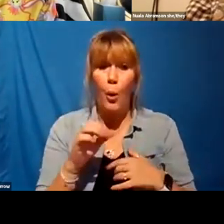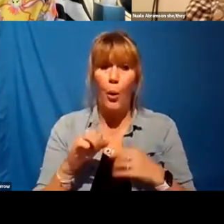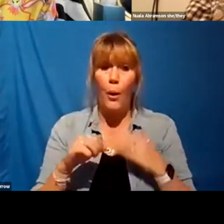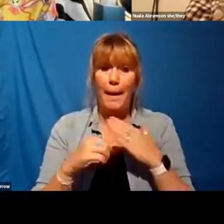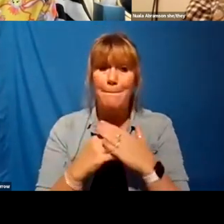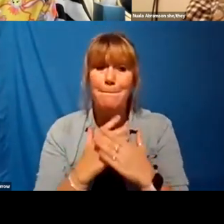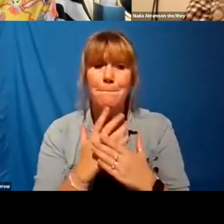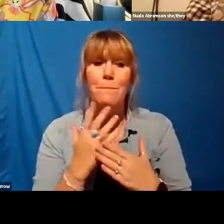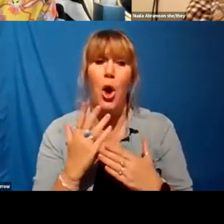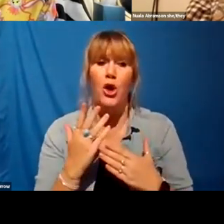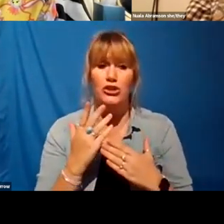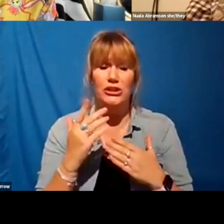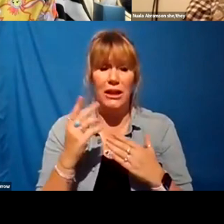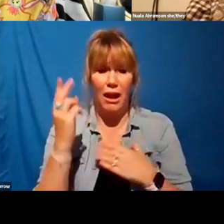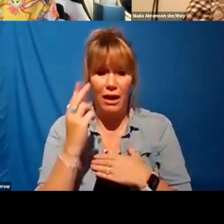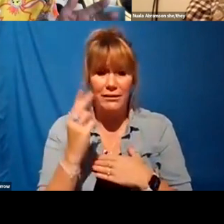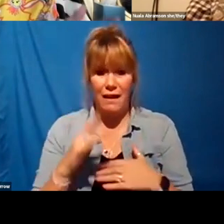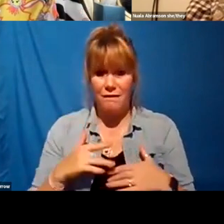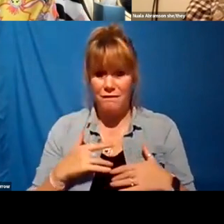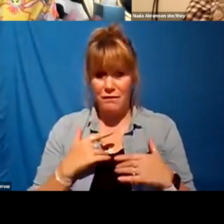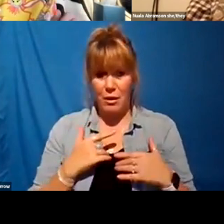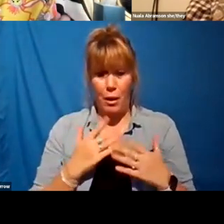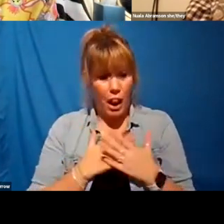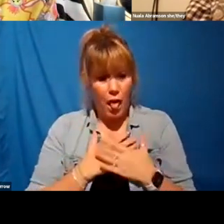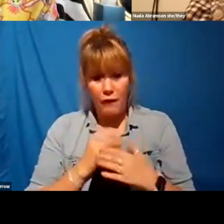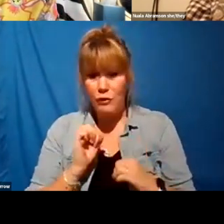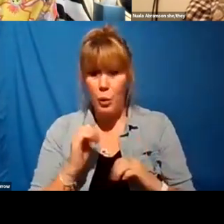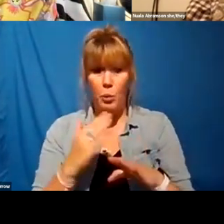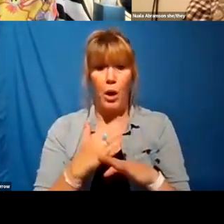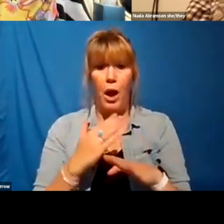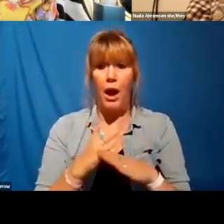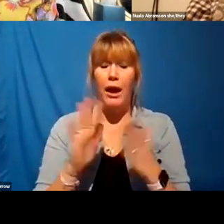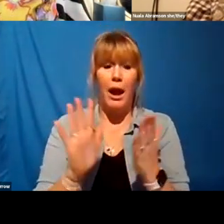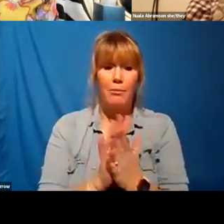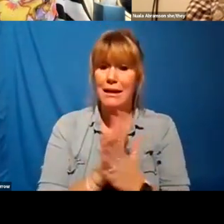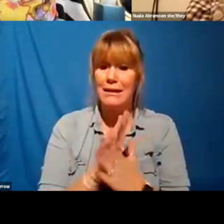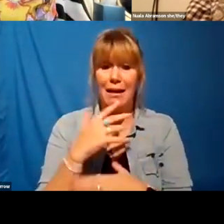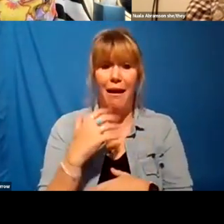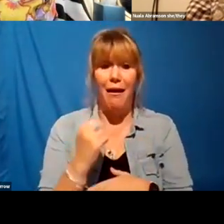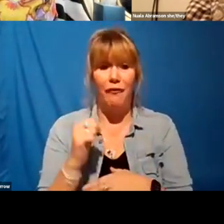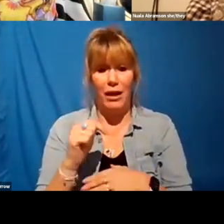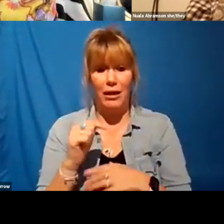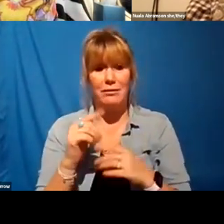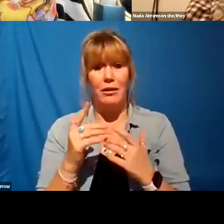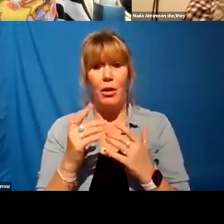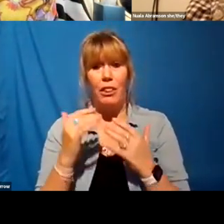future. I absolutely love your work. I'm so pleased to be able to have it. So